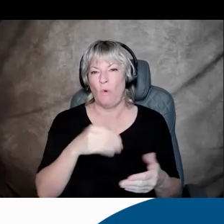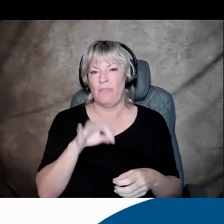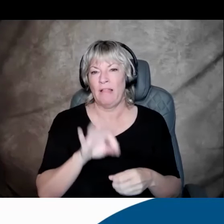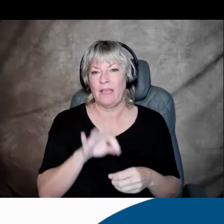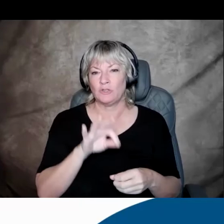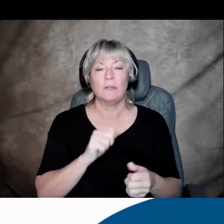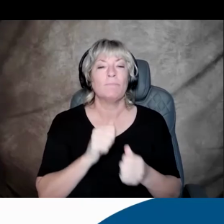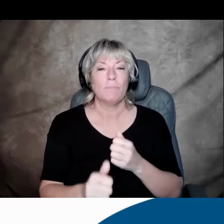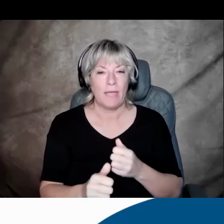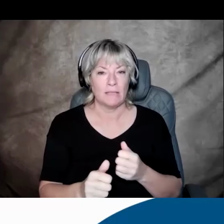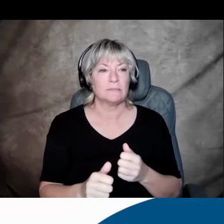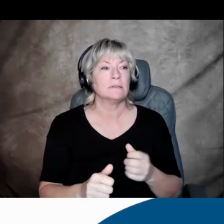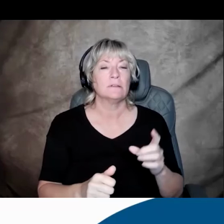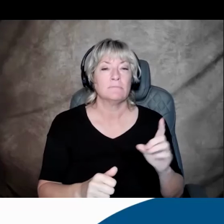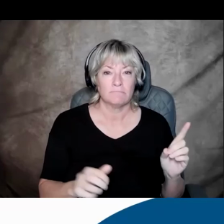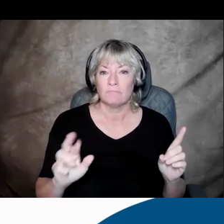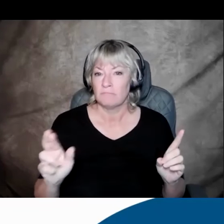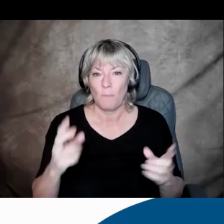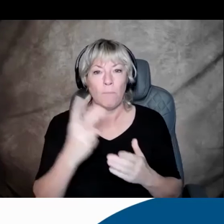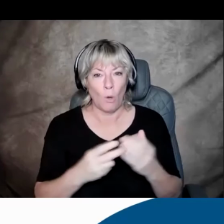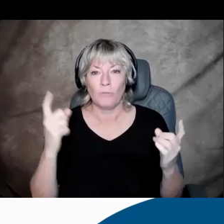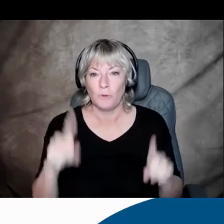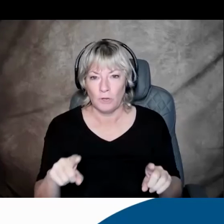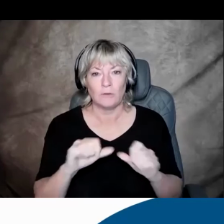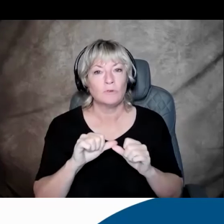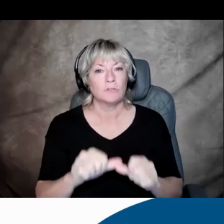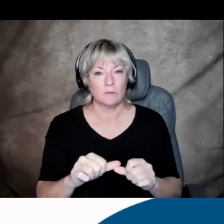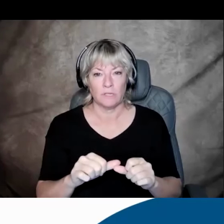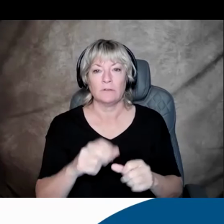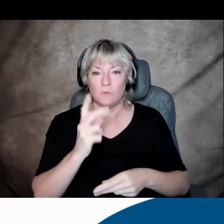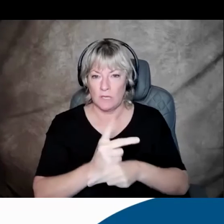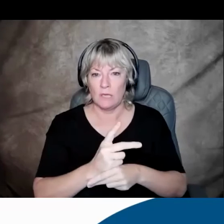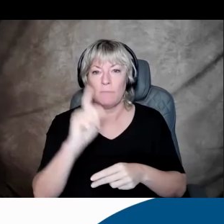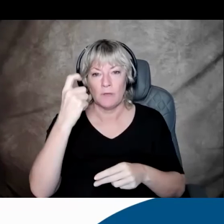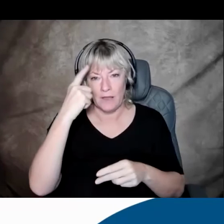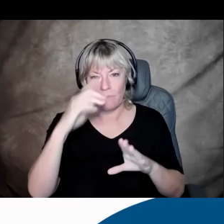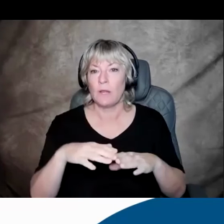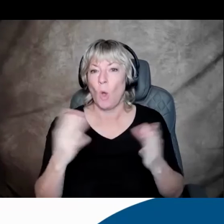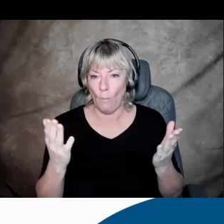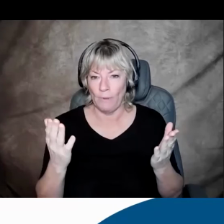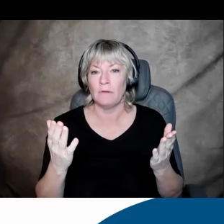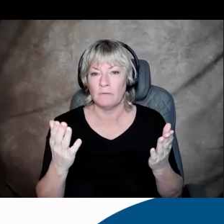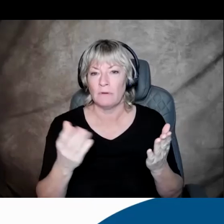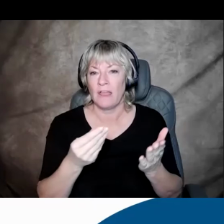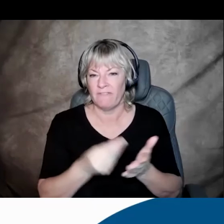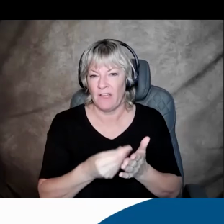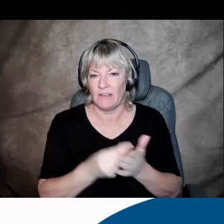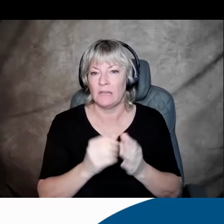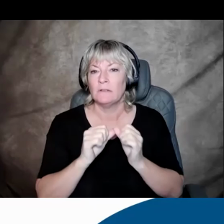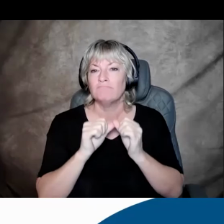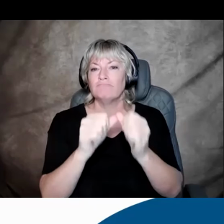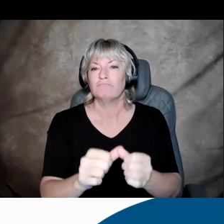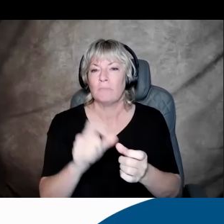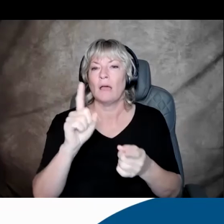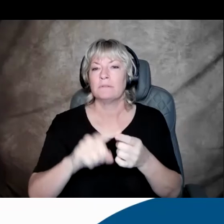a bipartisan and bicameral continuing resolution to keep the government open and funded through December